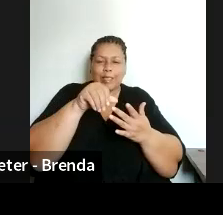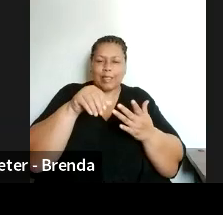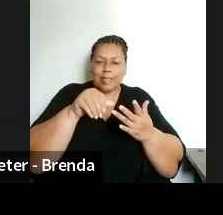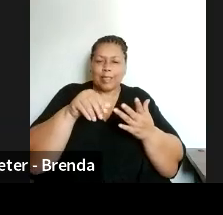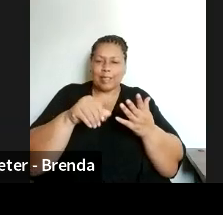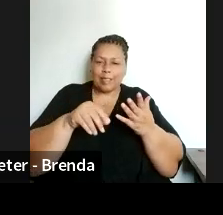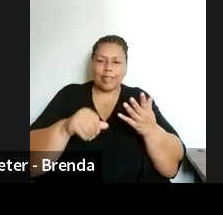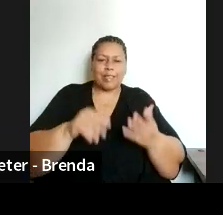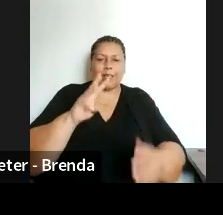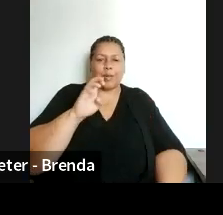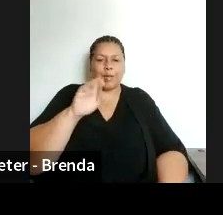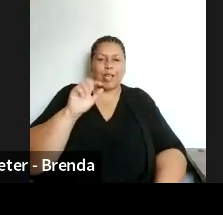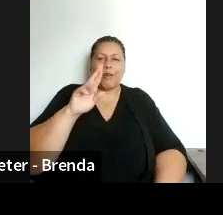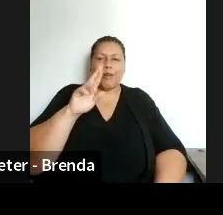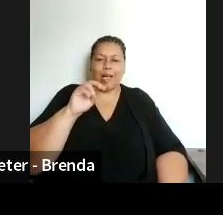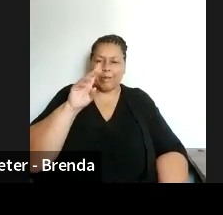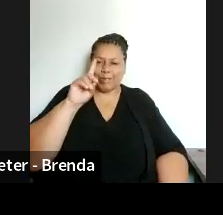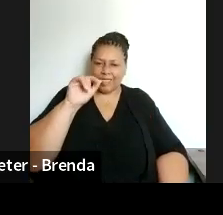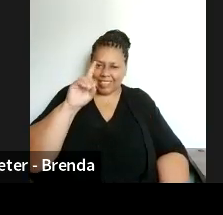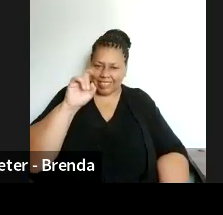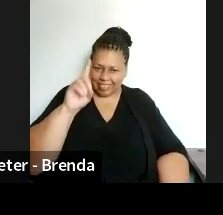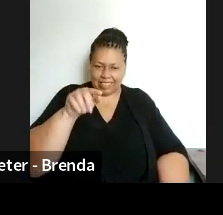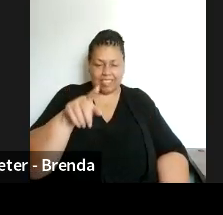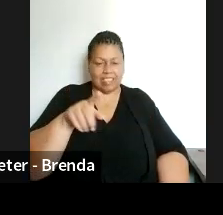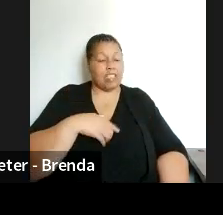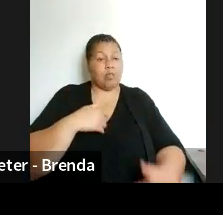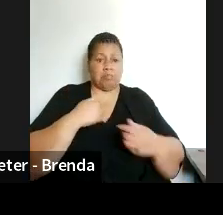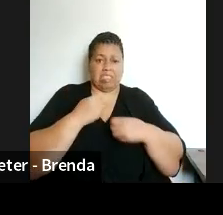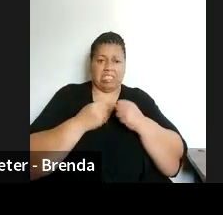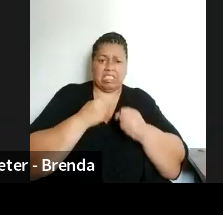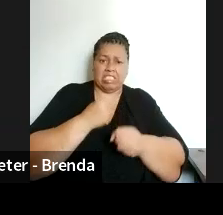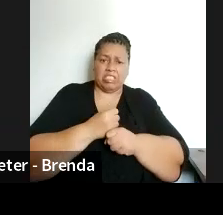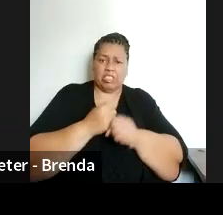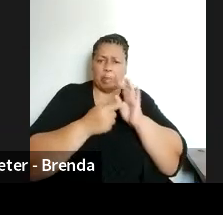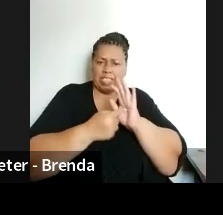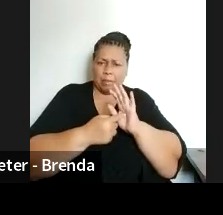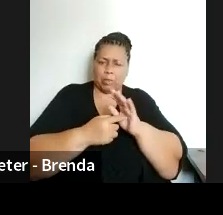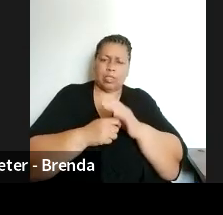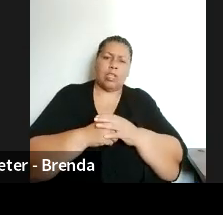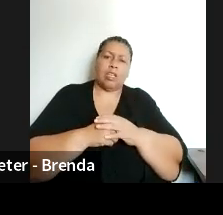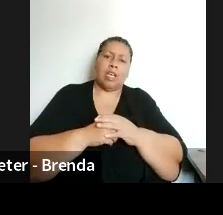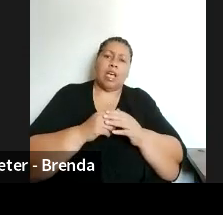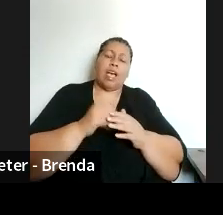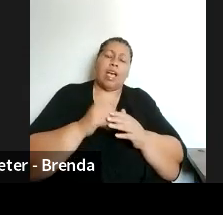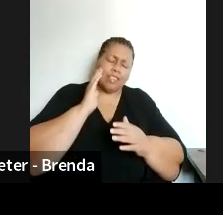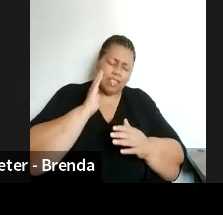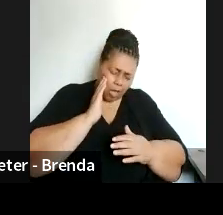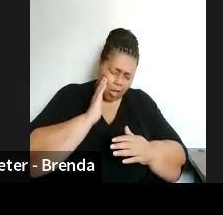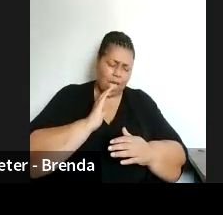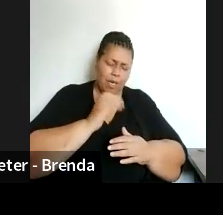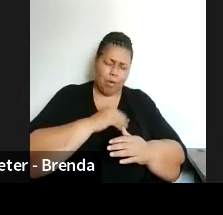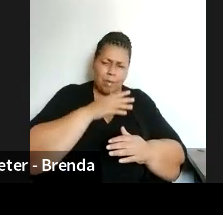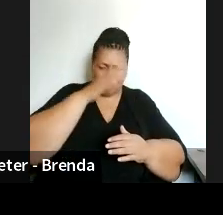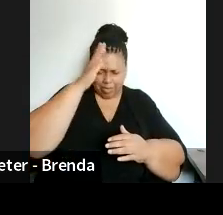well-rounded. Here's some examples. Like, I know our parents want us to do stuff on